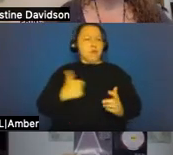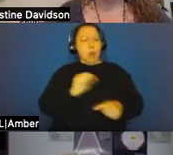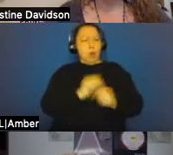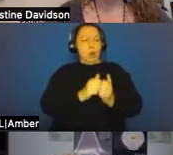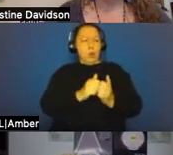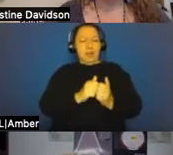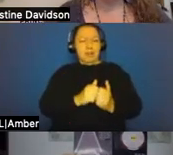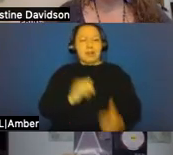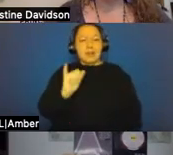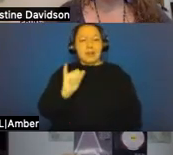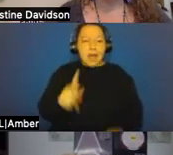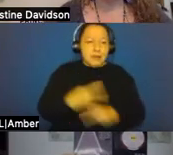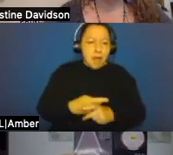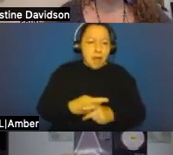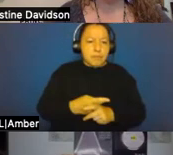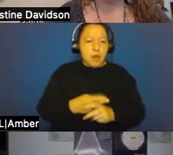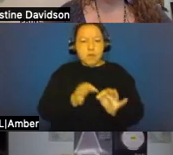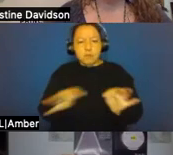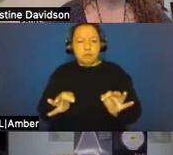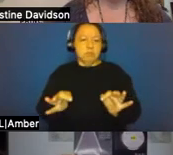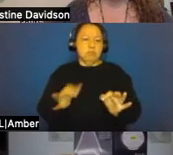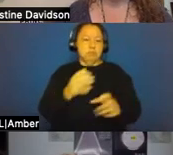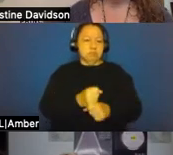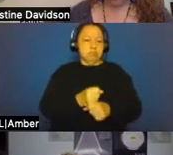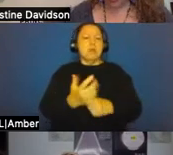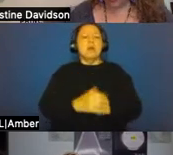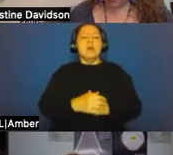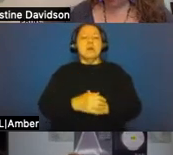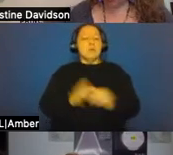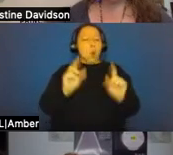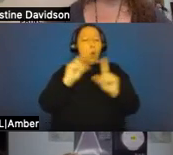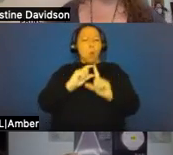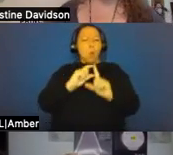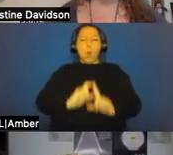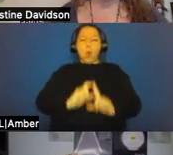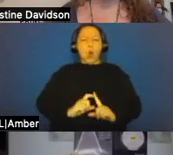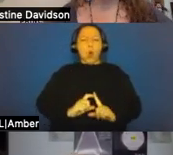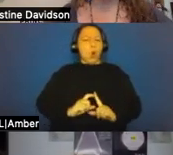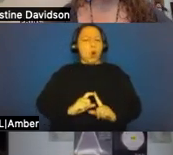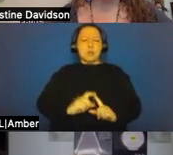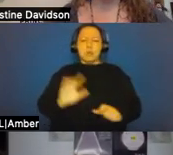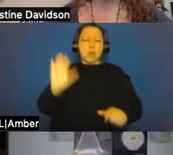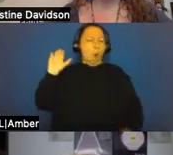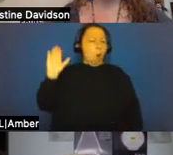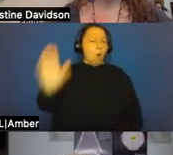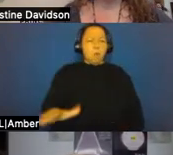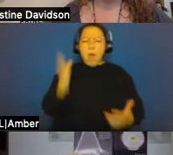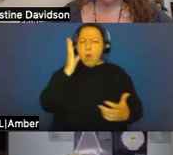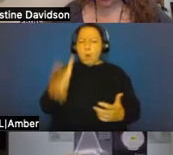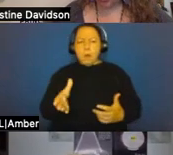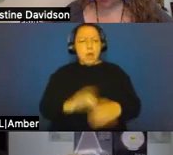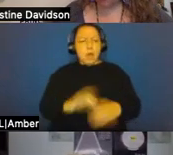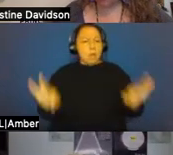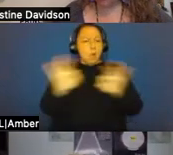right? And so words all along the way, you're going to hear words and we all define them differently,